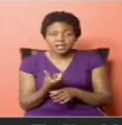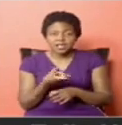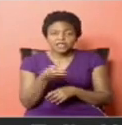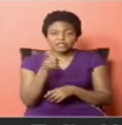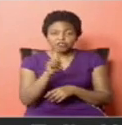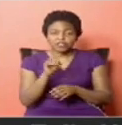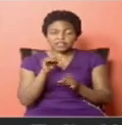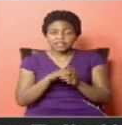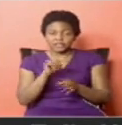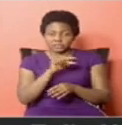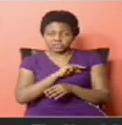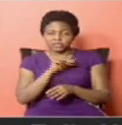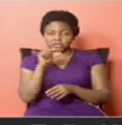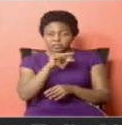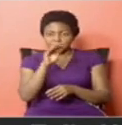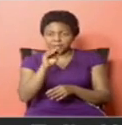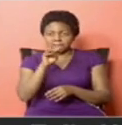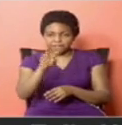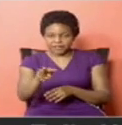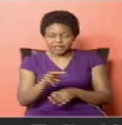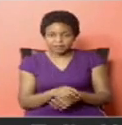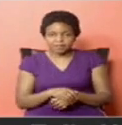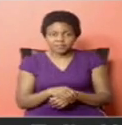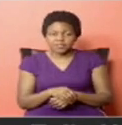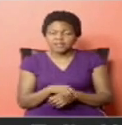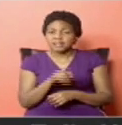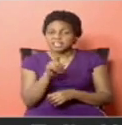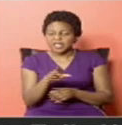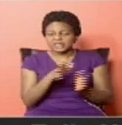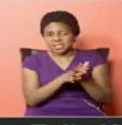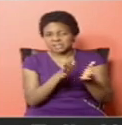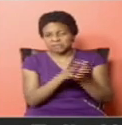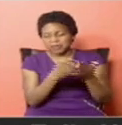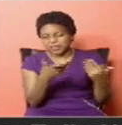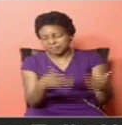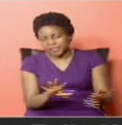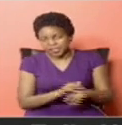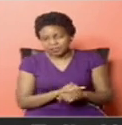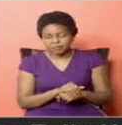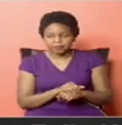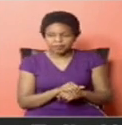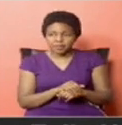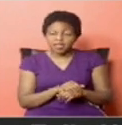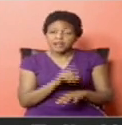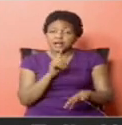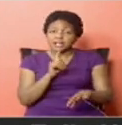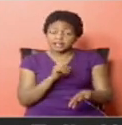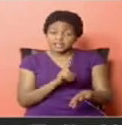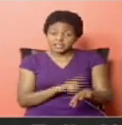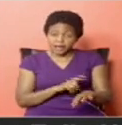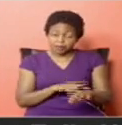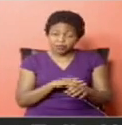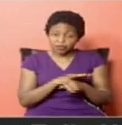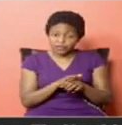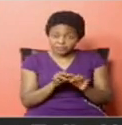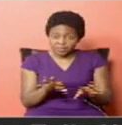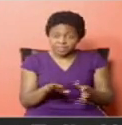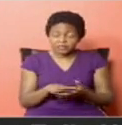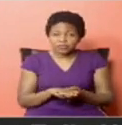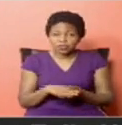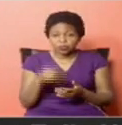Increase in gender-based violence. This has already been hinted to, ladies and gentlemen. During this time, we noted